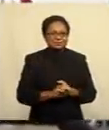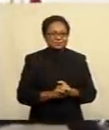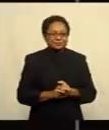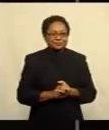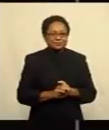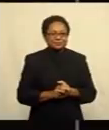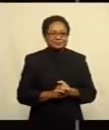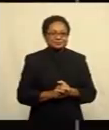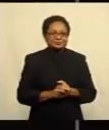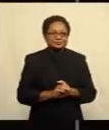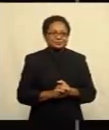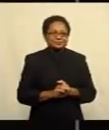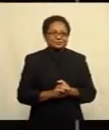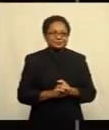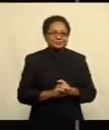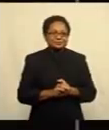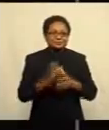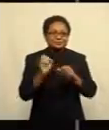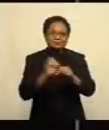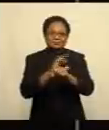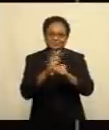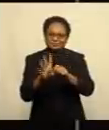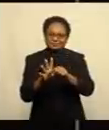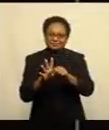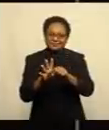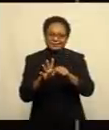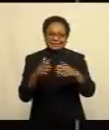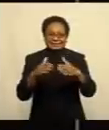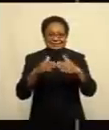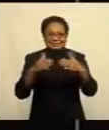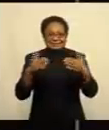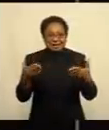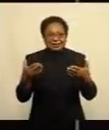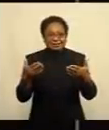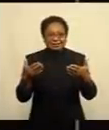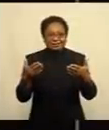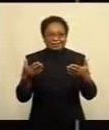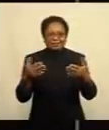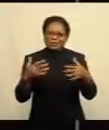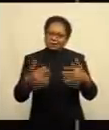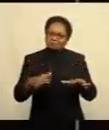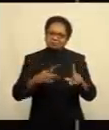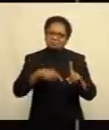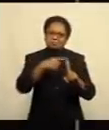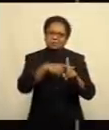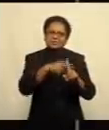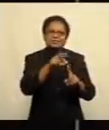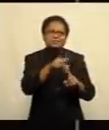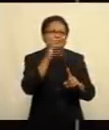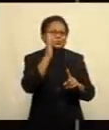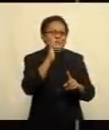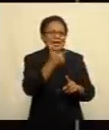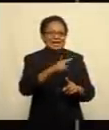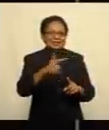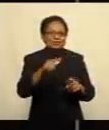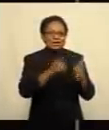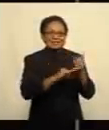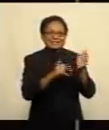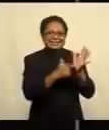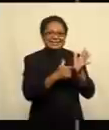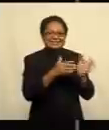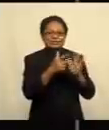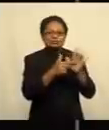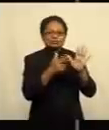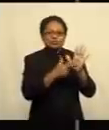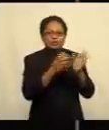News. The COVID-19 pandemic has been a blessing in disguise for St. John's College in Ovalau.